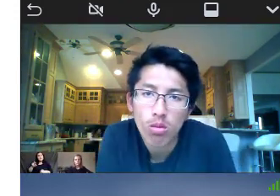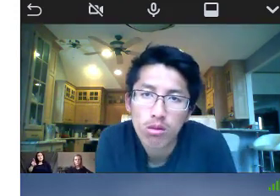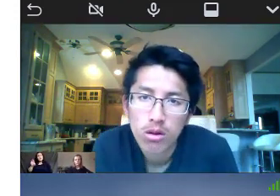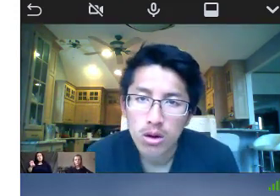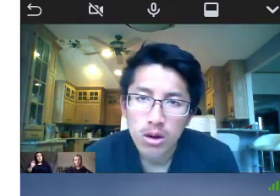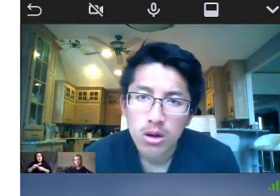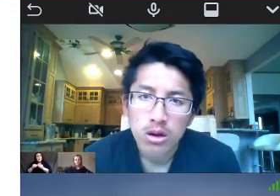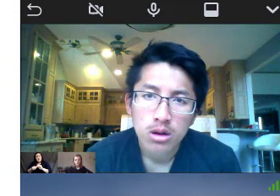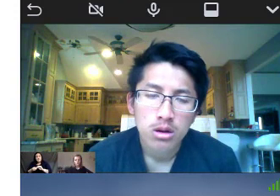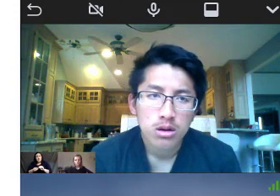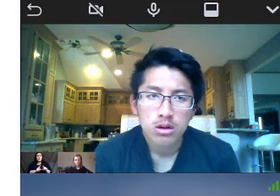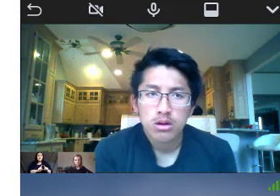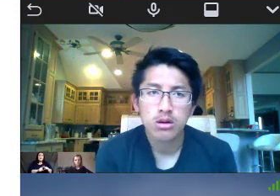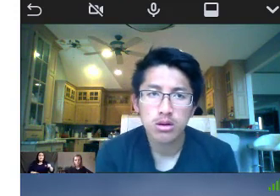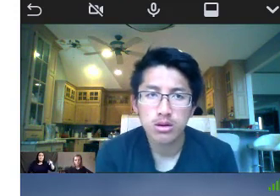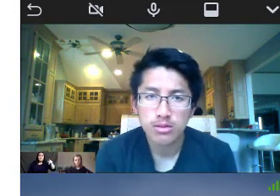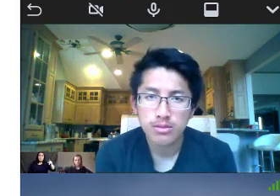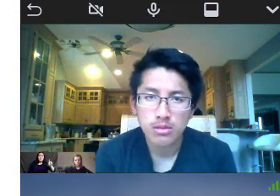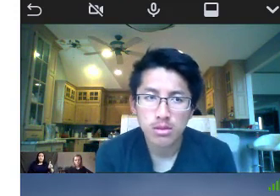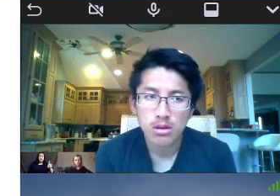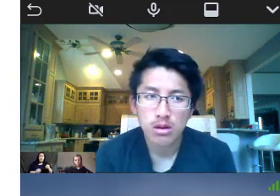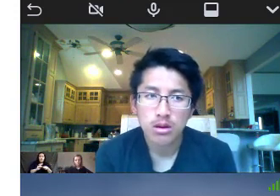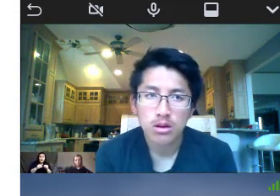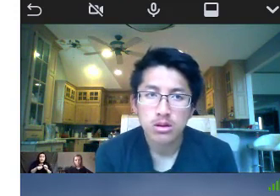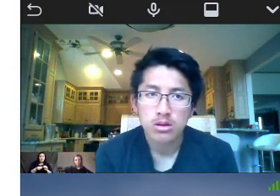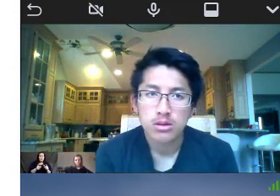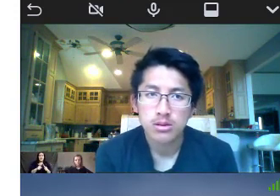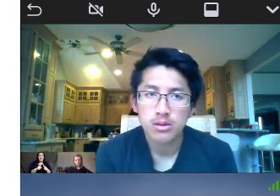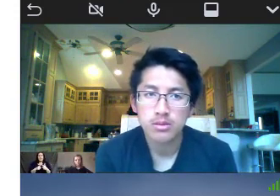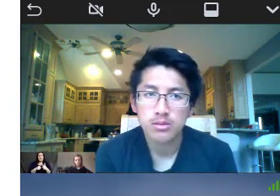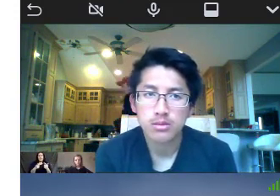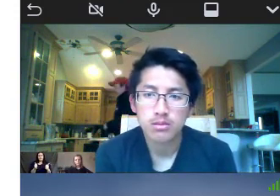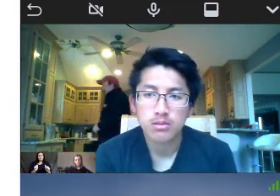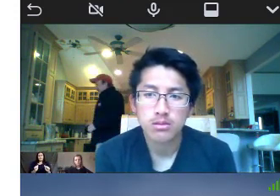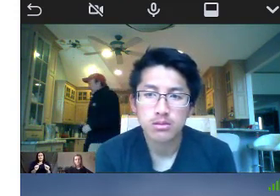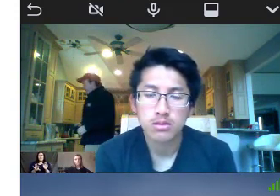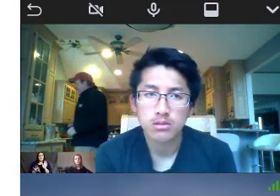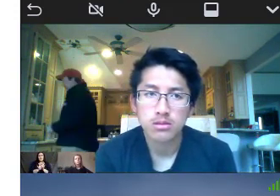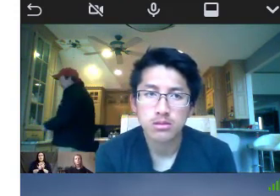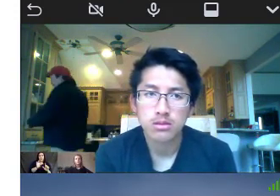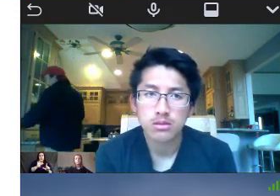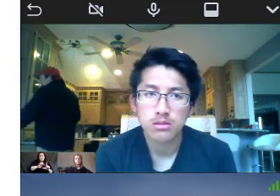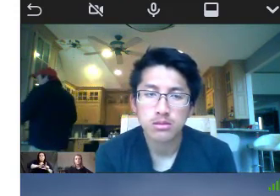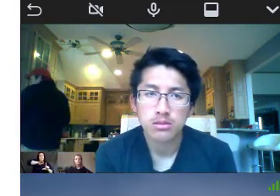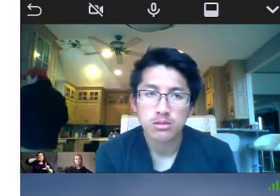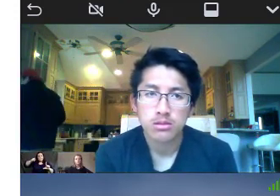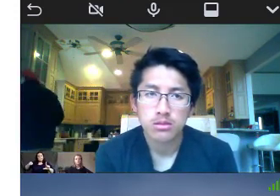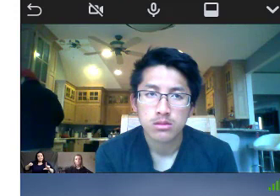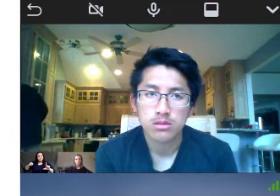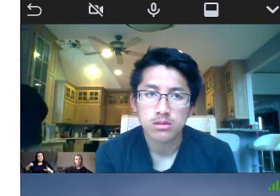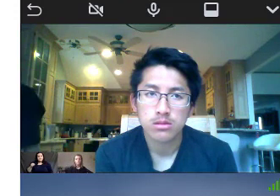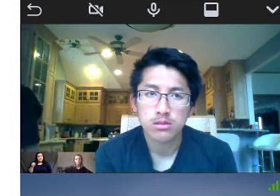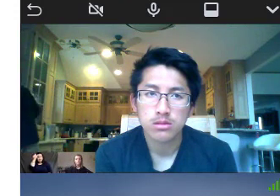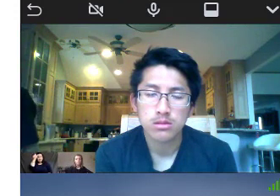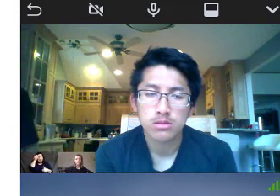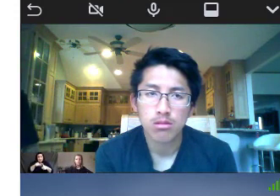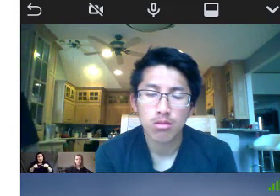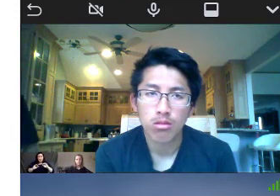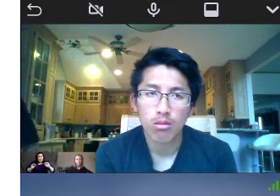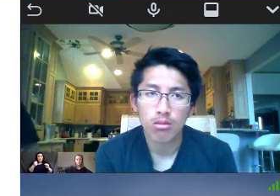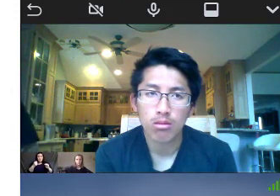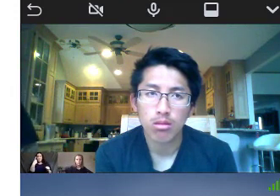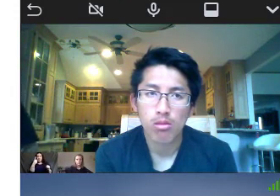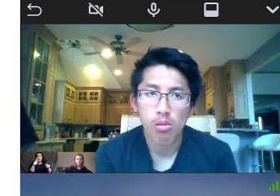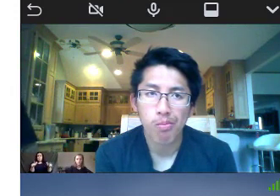a curve experimentally. So, you know, when I talk about there not being a grand unified theory, there's no